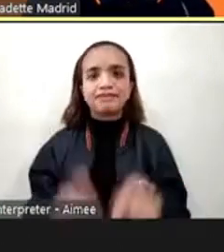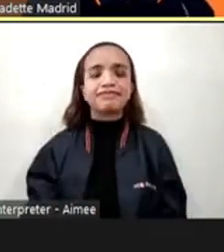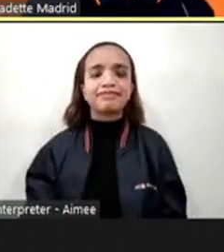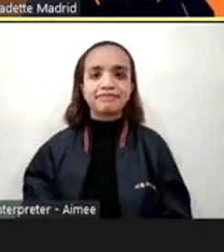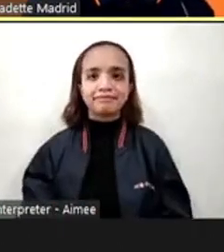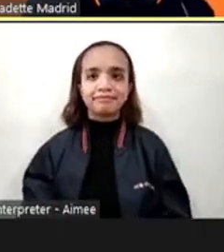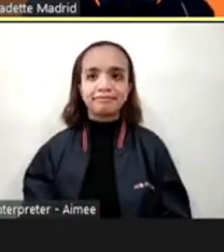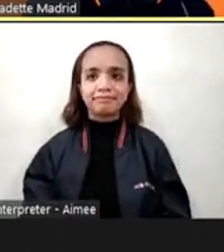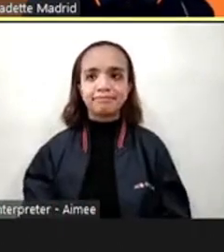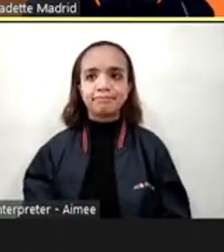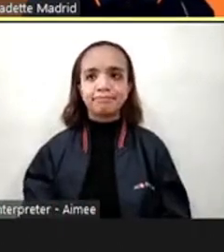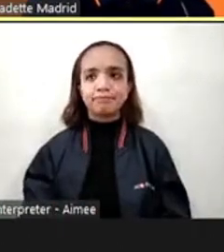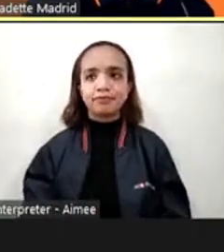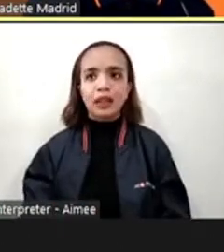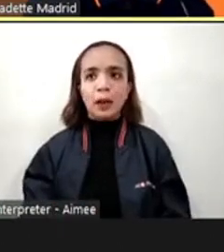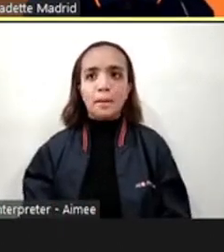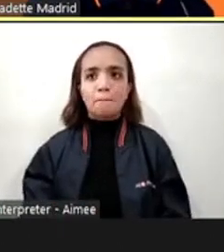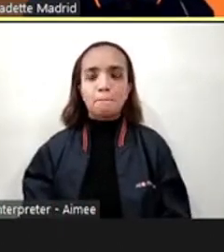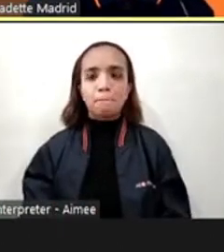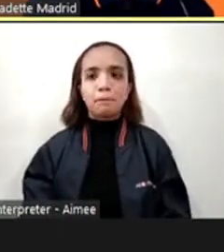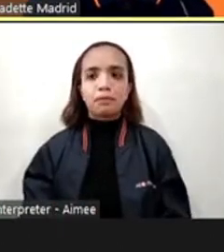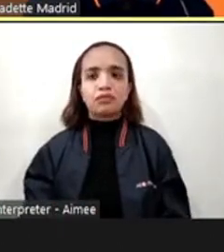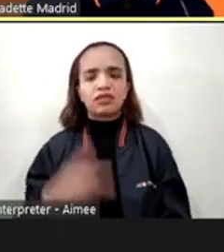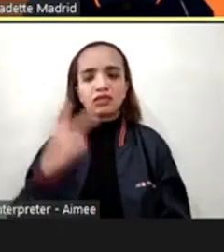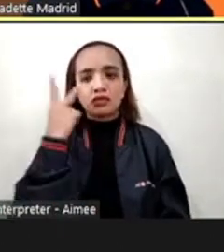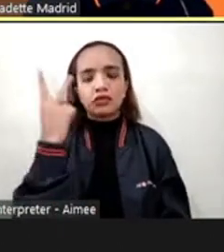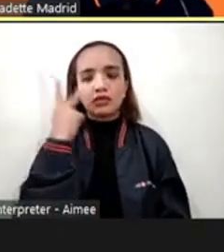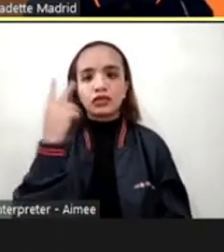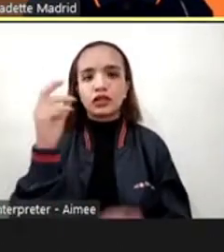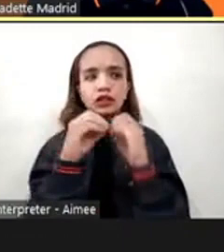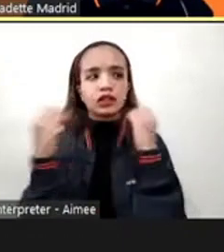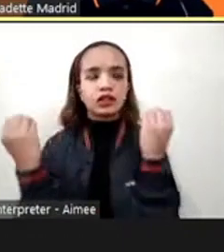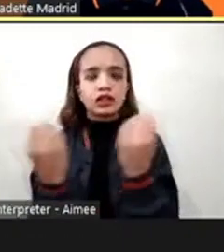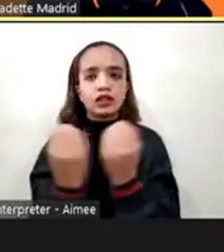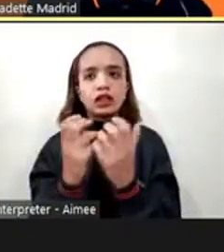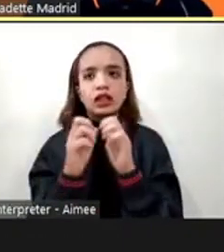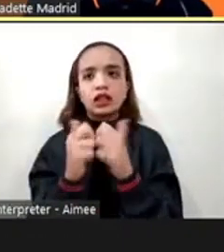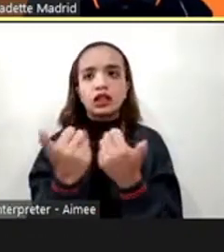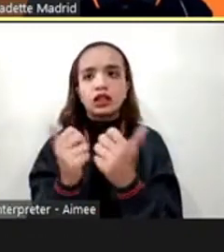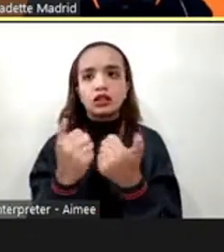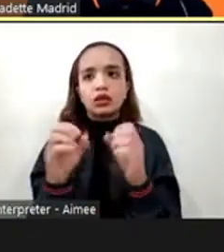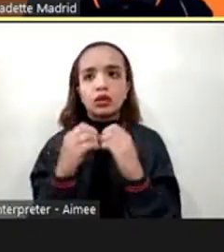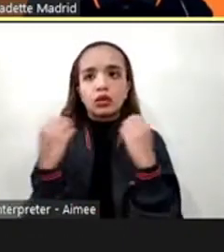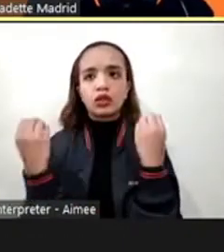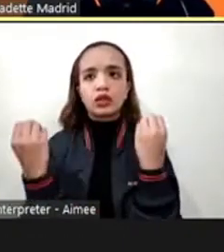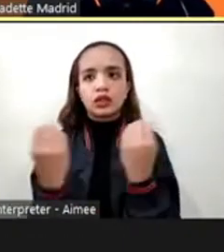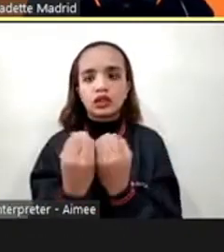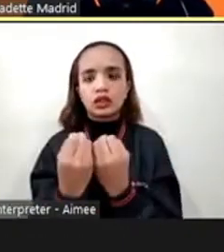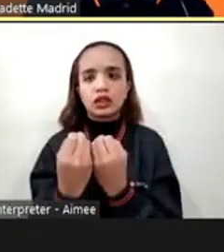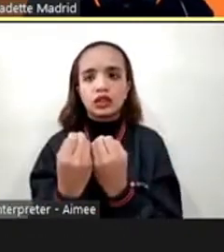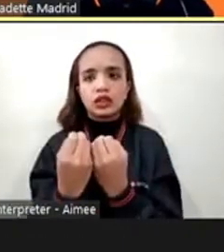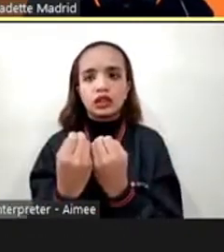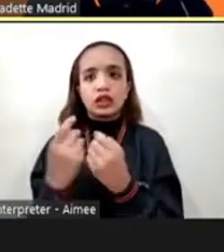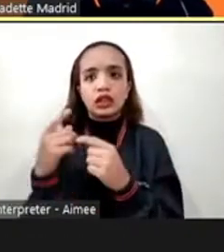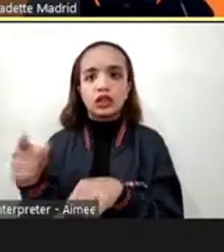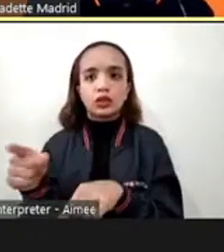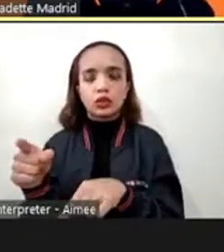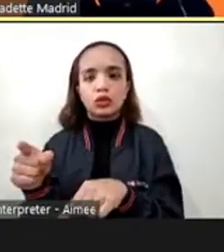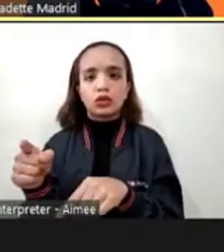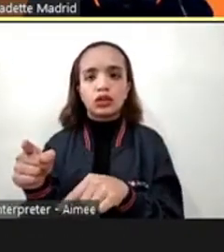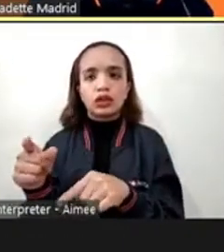So when we look at organizations, how do organizations build towards this